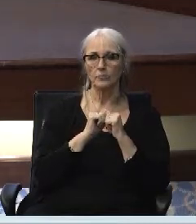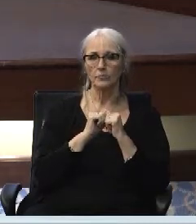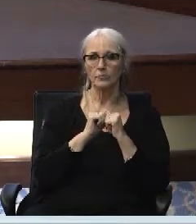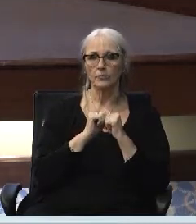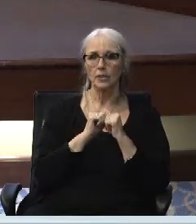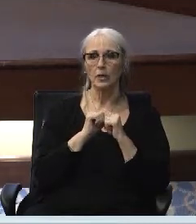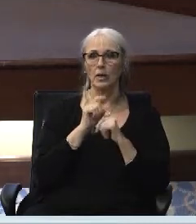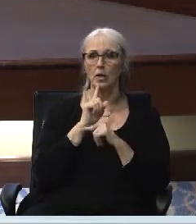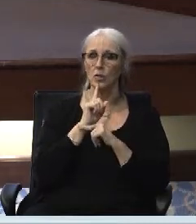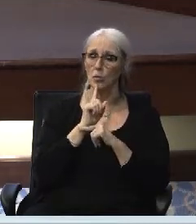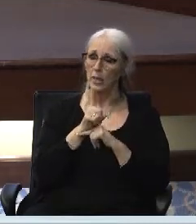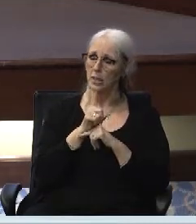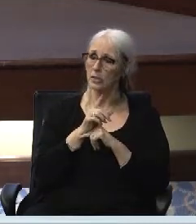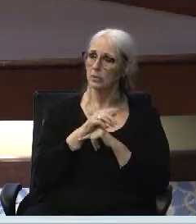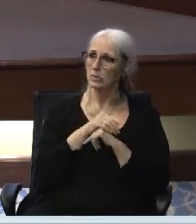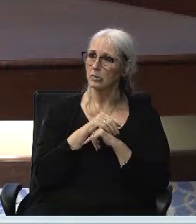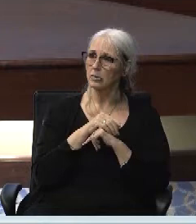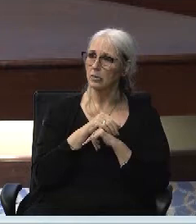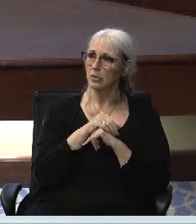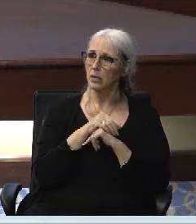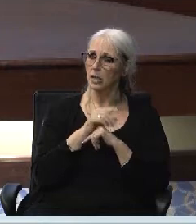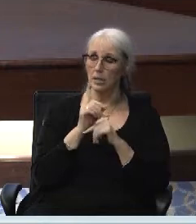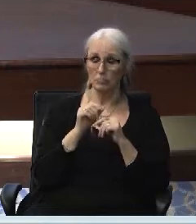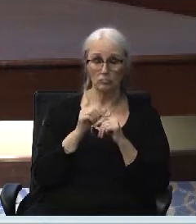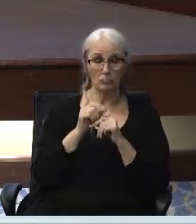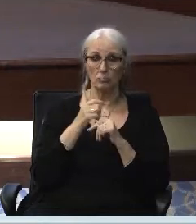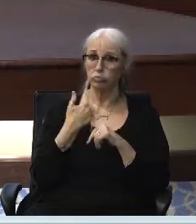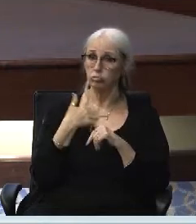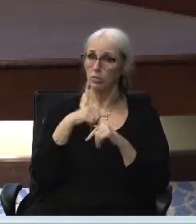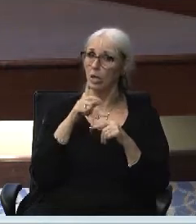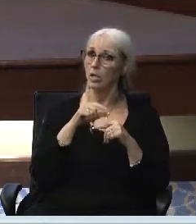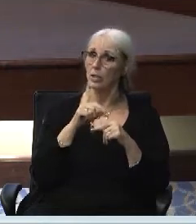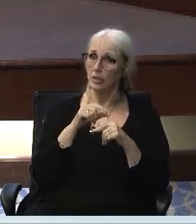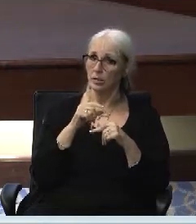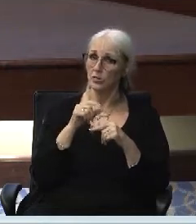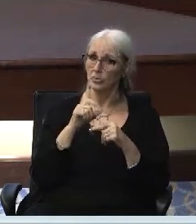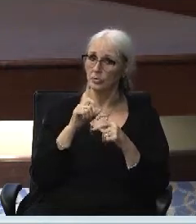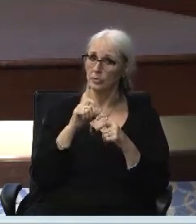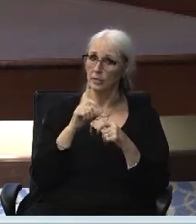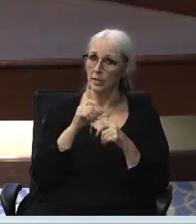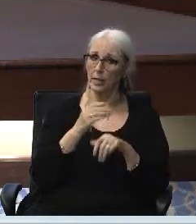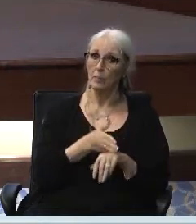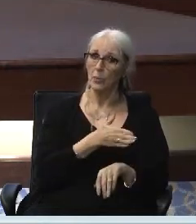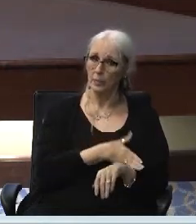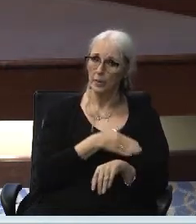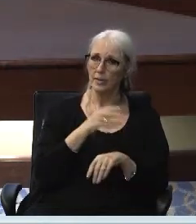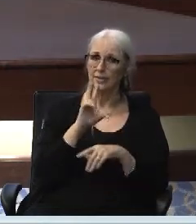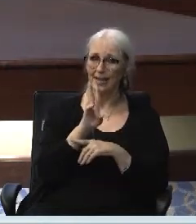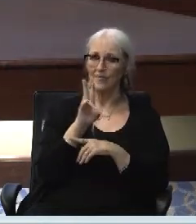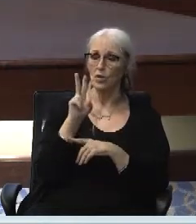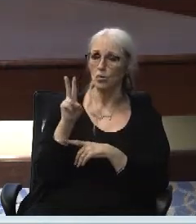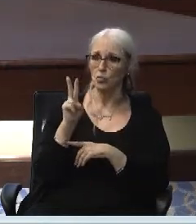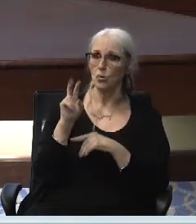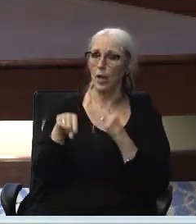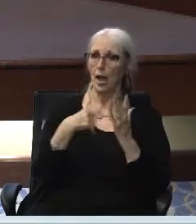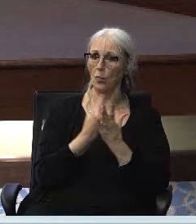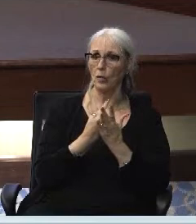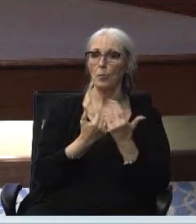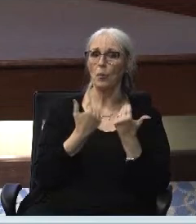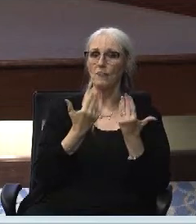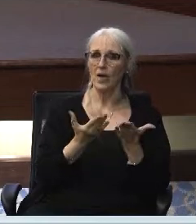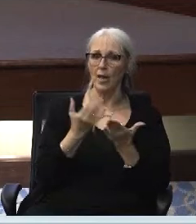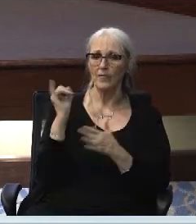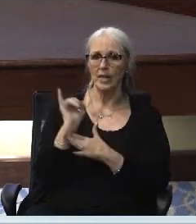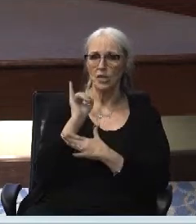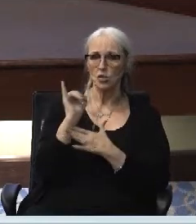and there is a pretty significant turnaround time of 48 to 72 hours. We're asking people to provide their insurance cards.